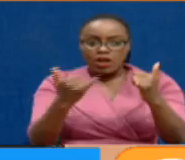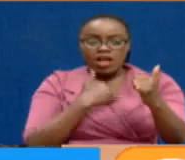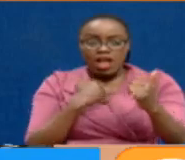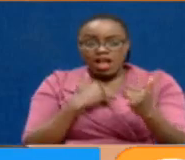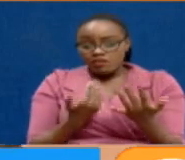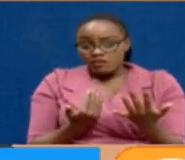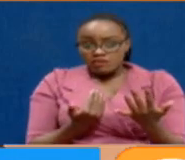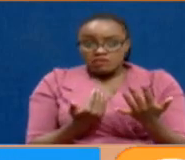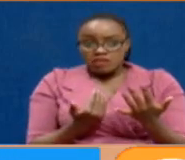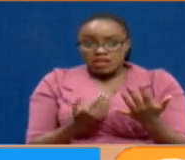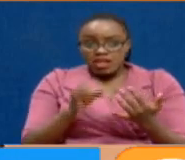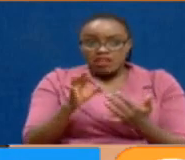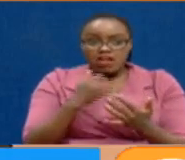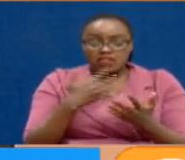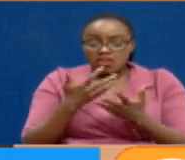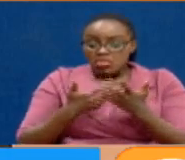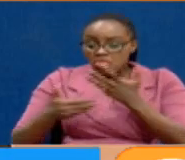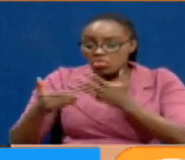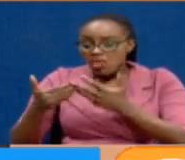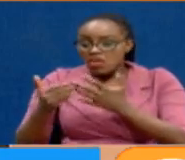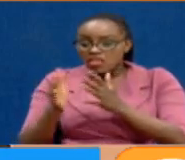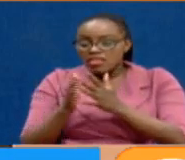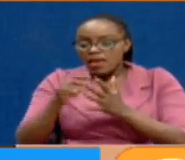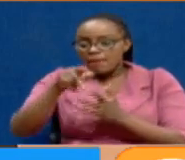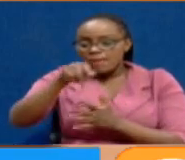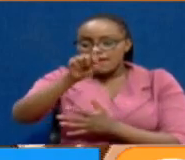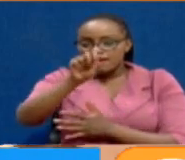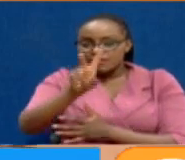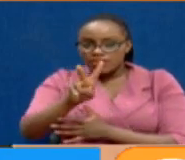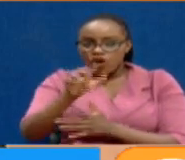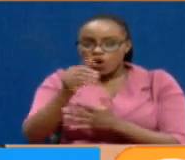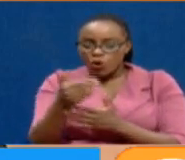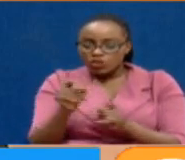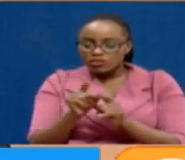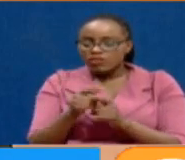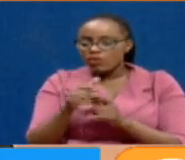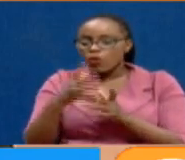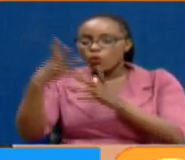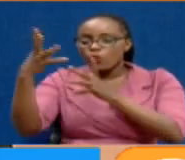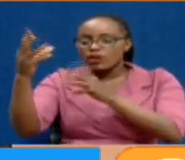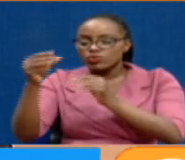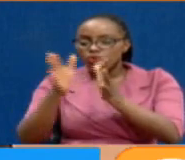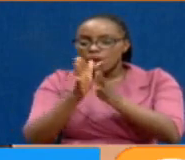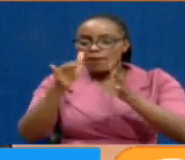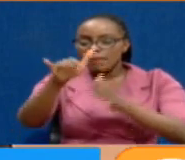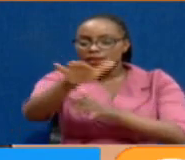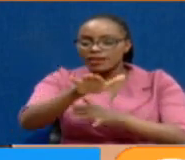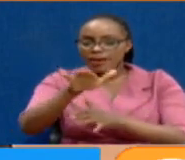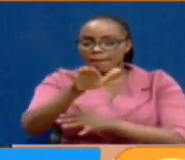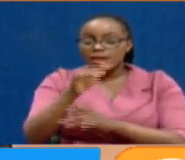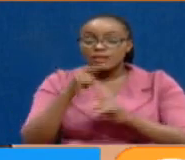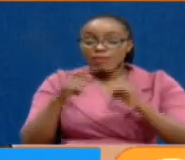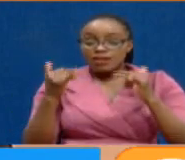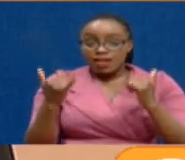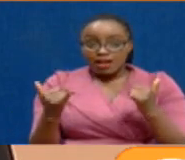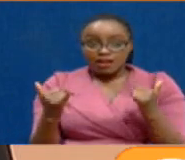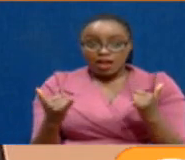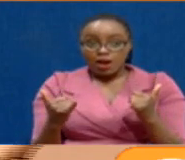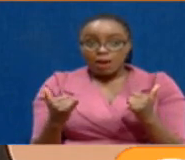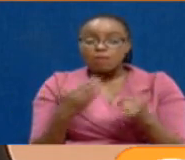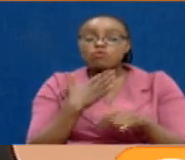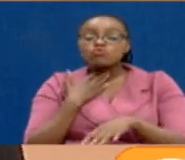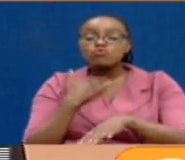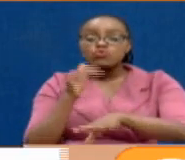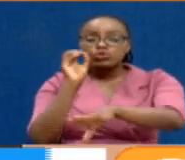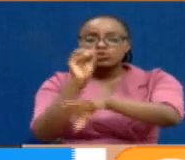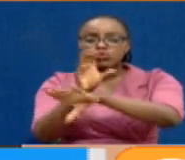whether there was interaction in the public transport system or public places. But so far, I would want to